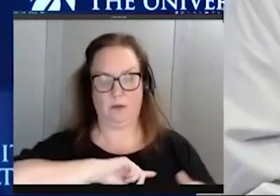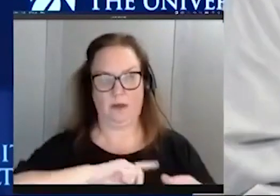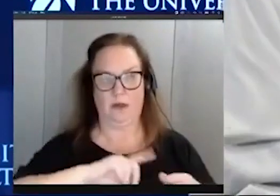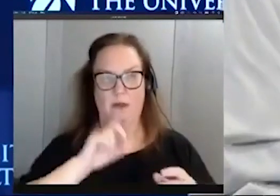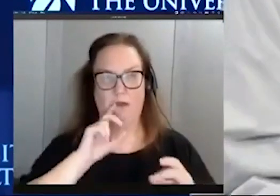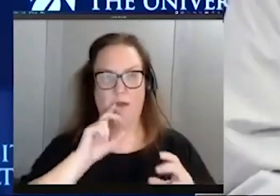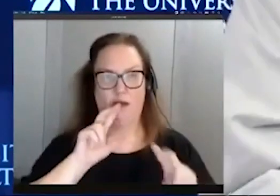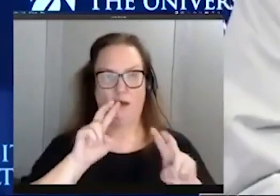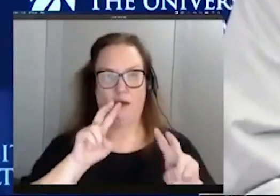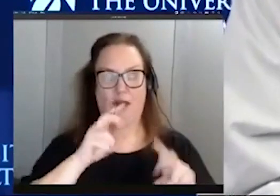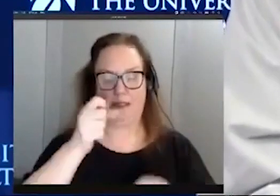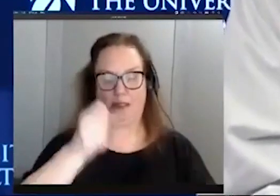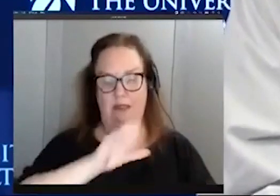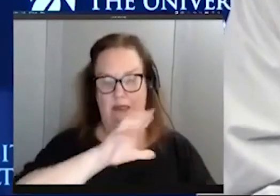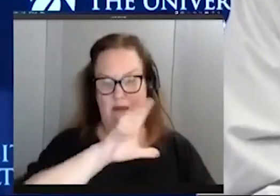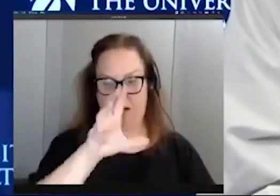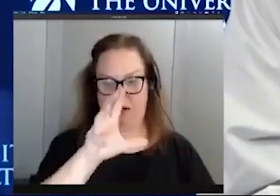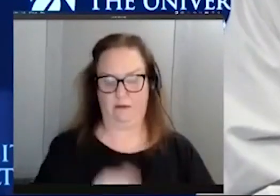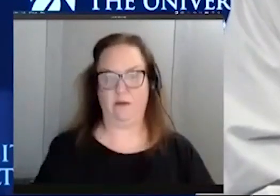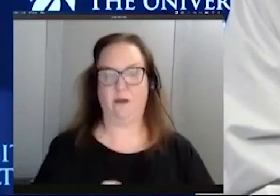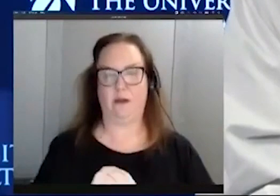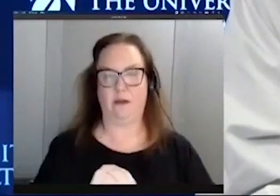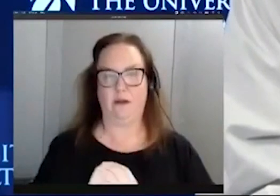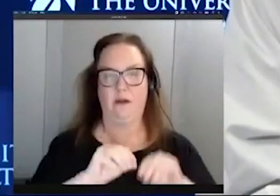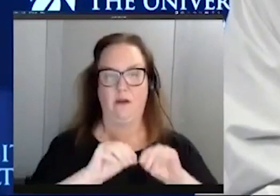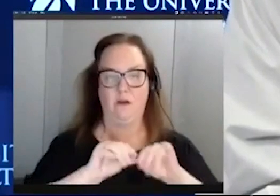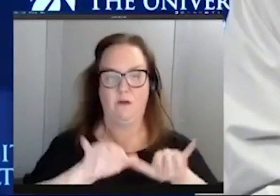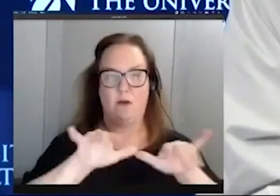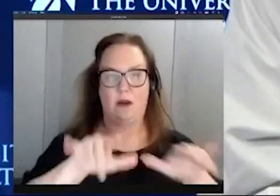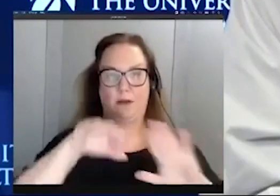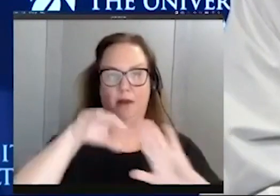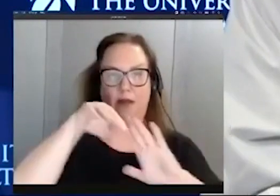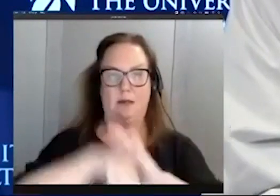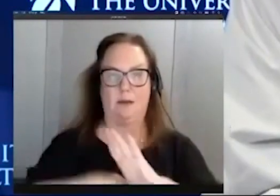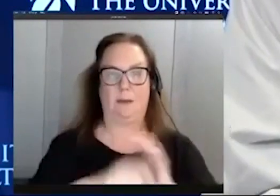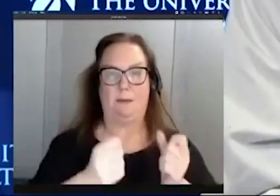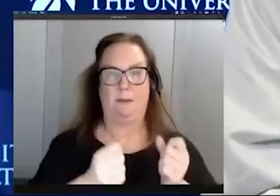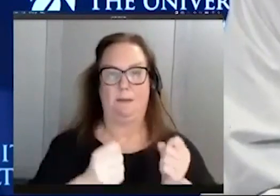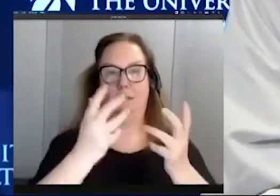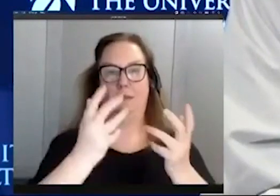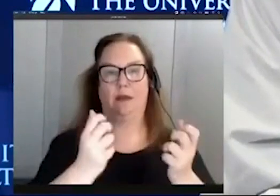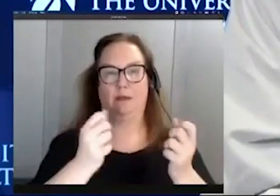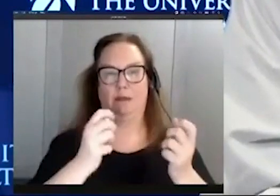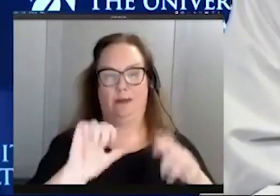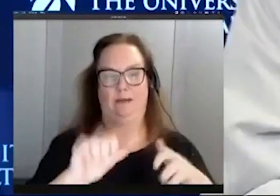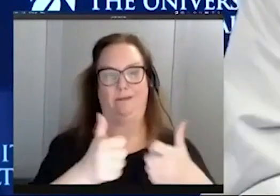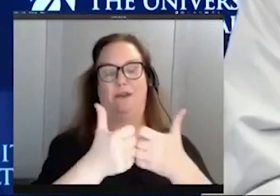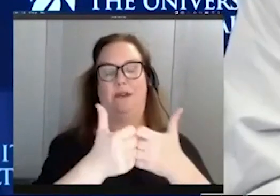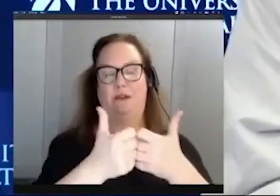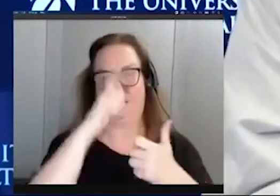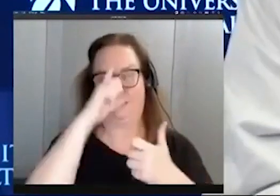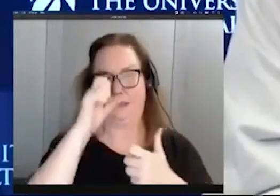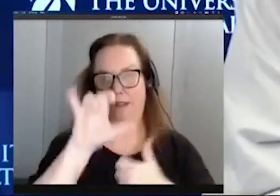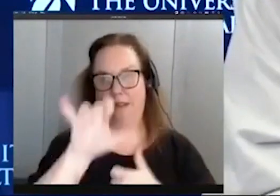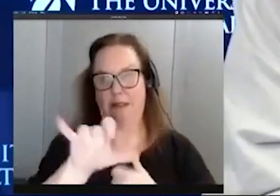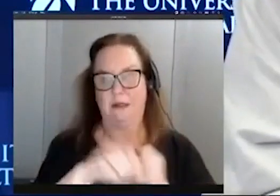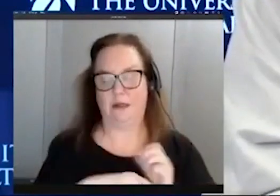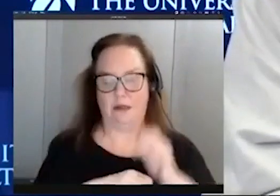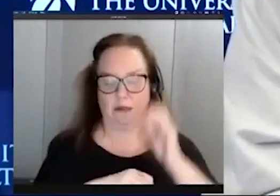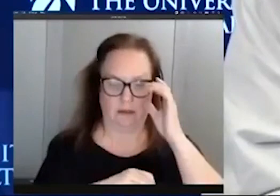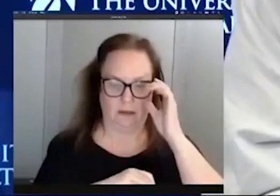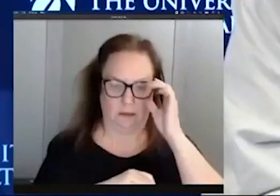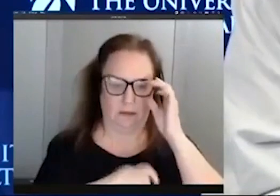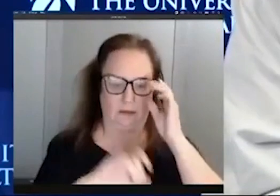Africa, this really rapid ascent, lots of compromise, lots of challenges because of that. But that rapid